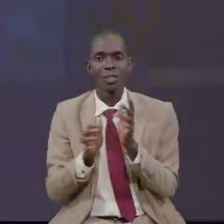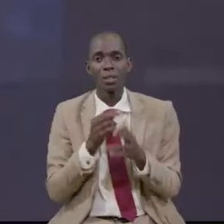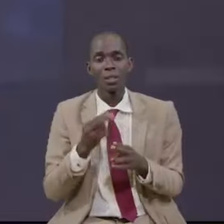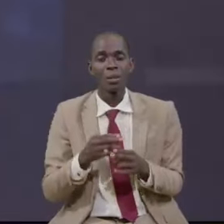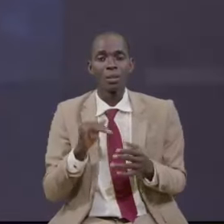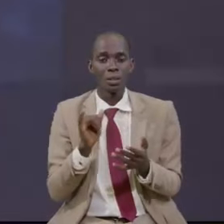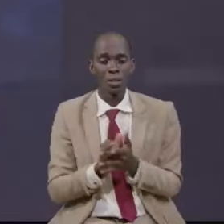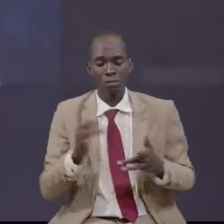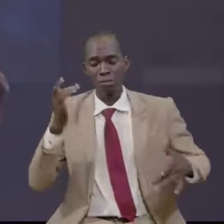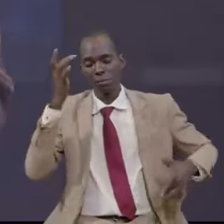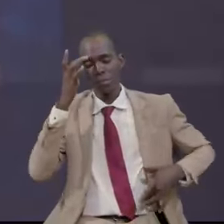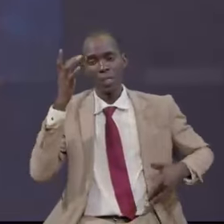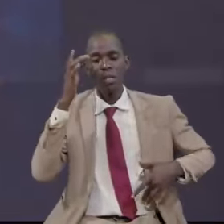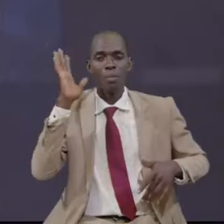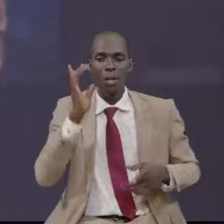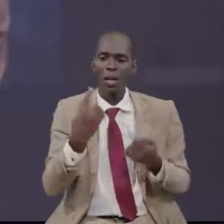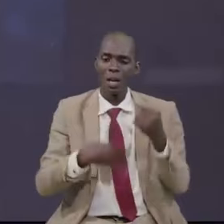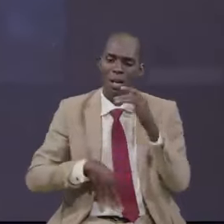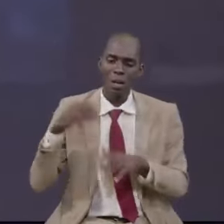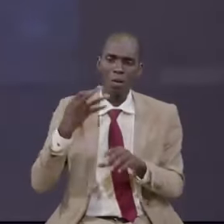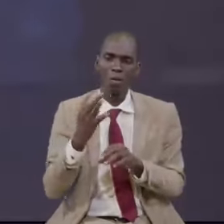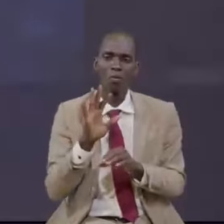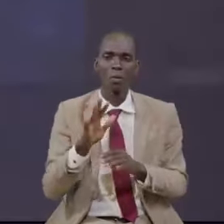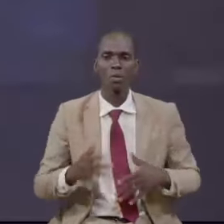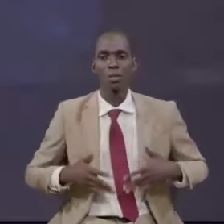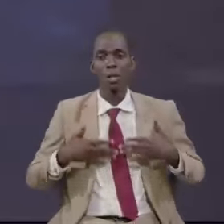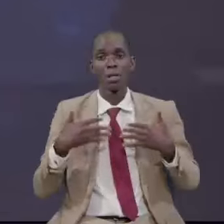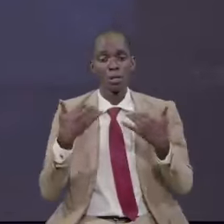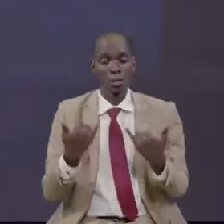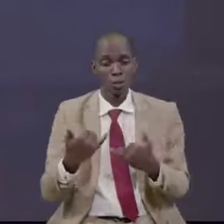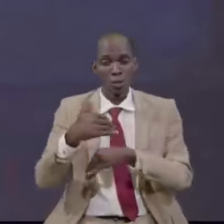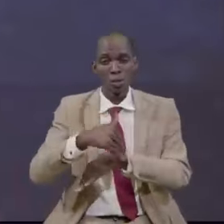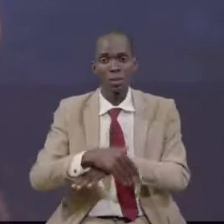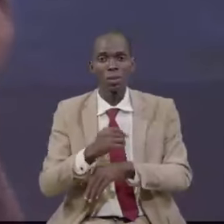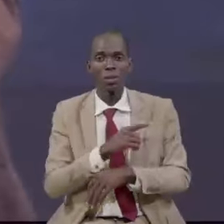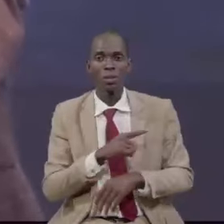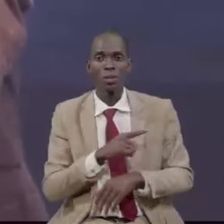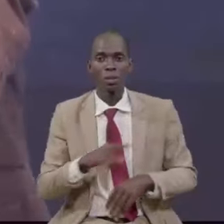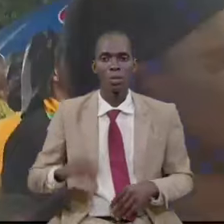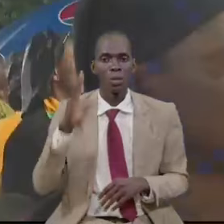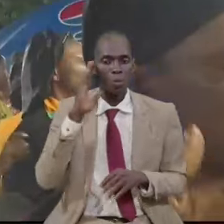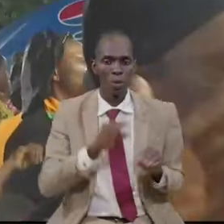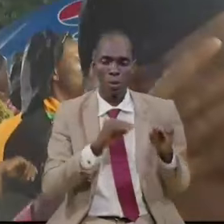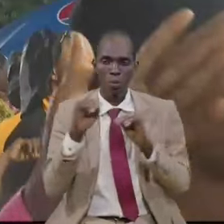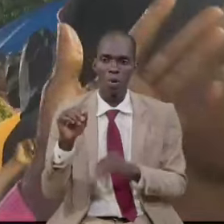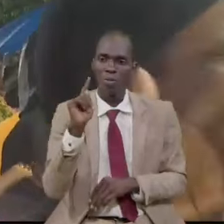your life. Tonight, the Lord will put a testimony in your